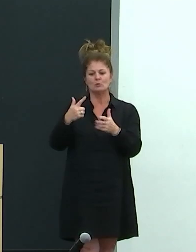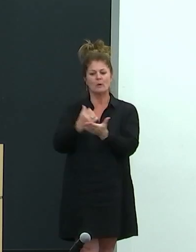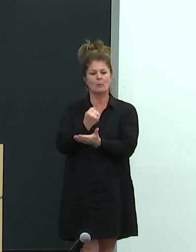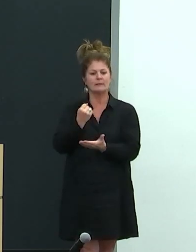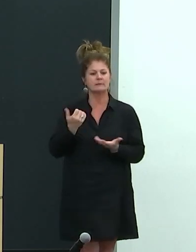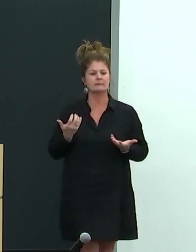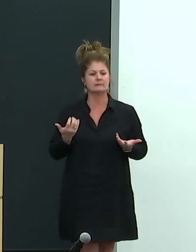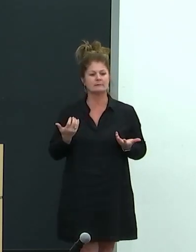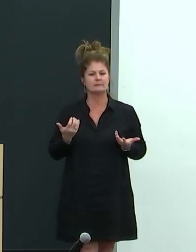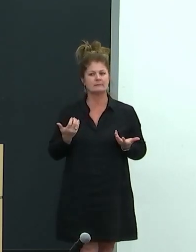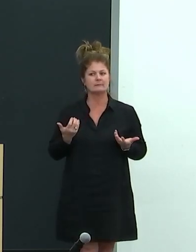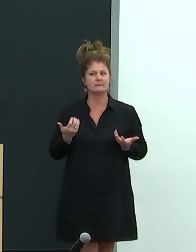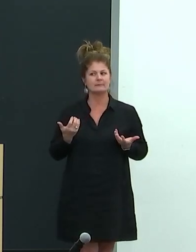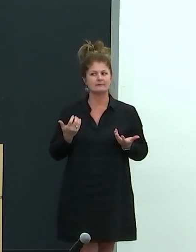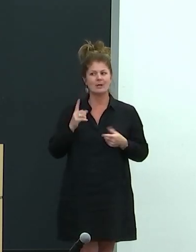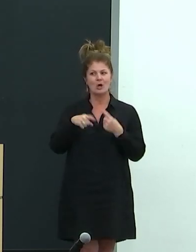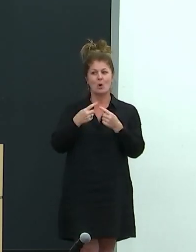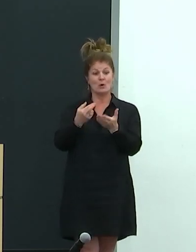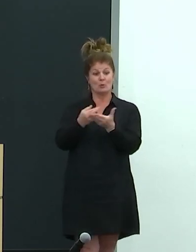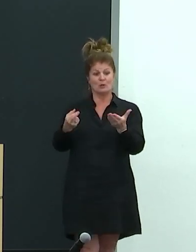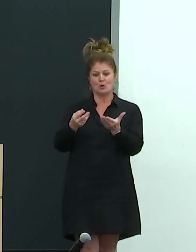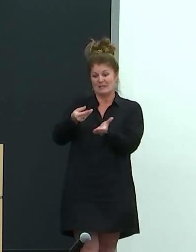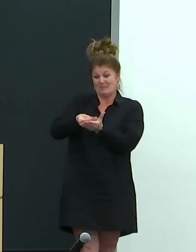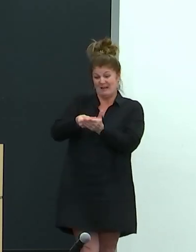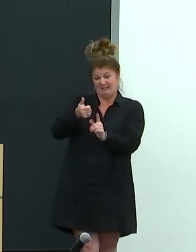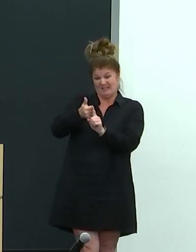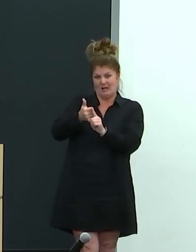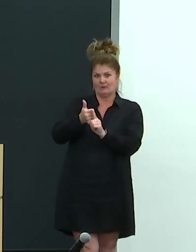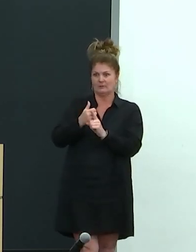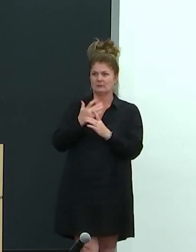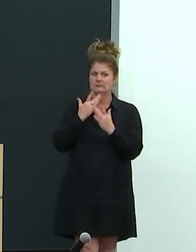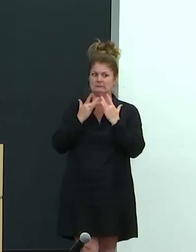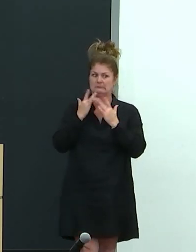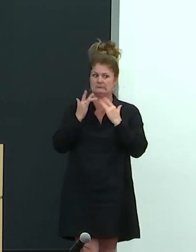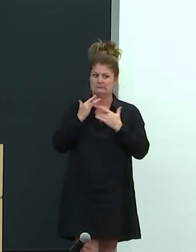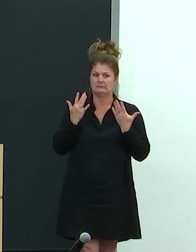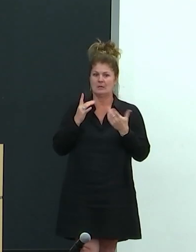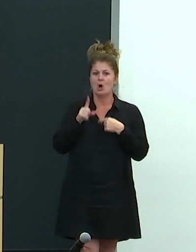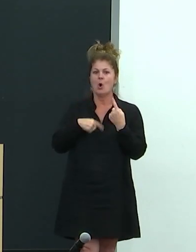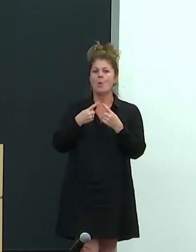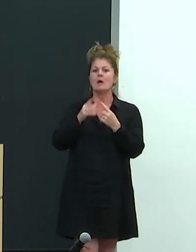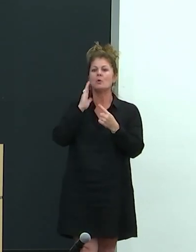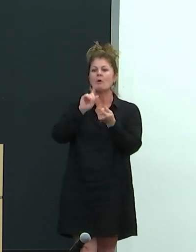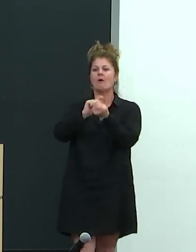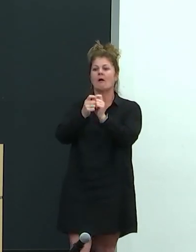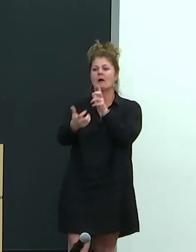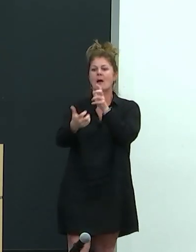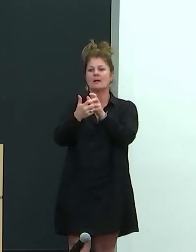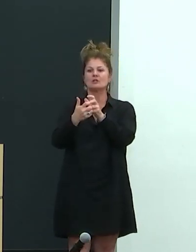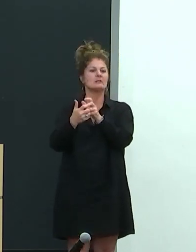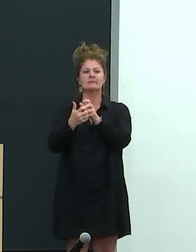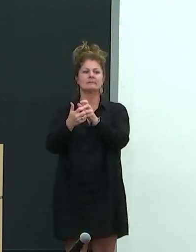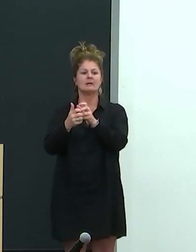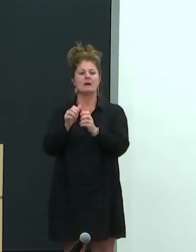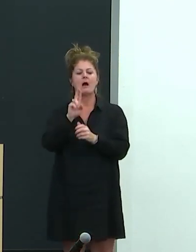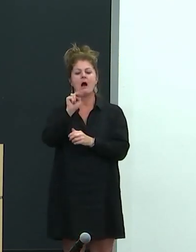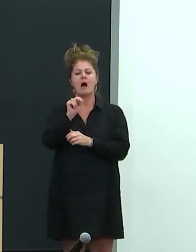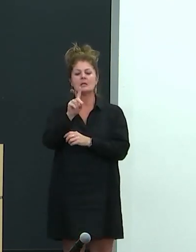priority? When resources and money are tight, at what point do accommodations become an undue financial